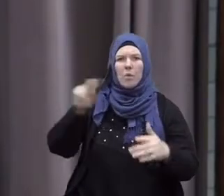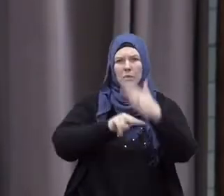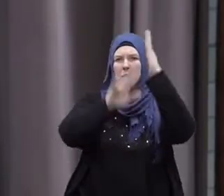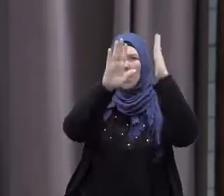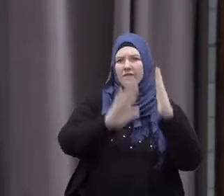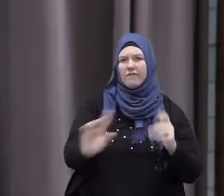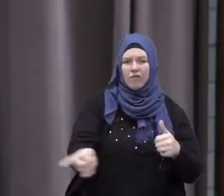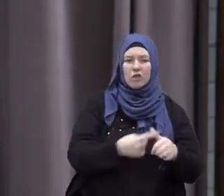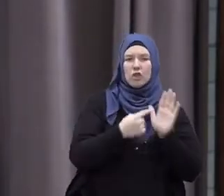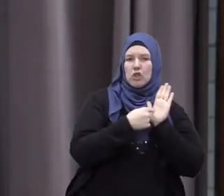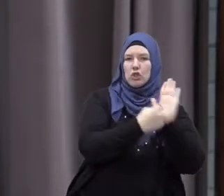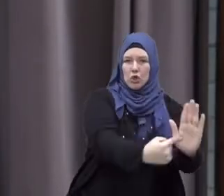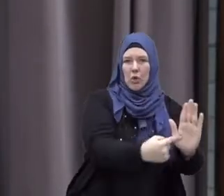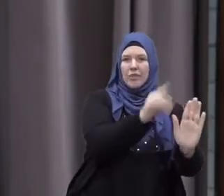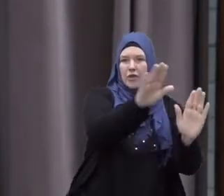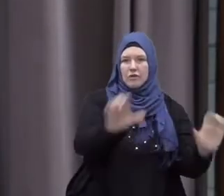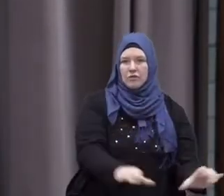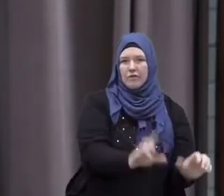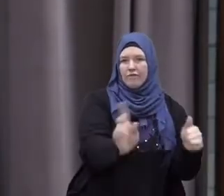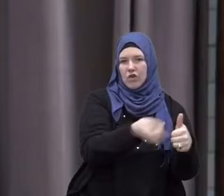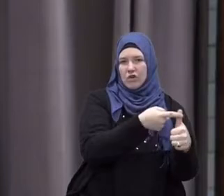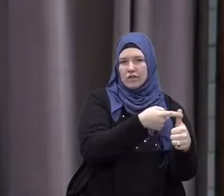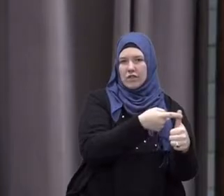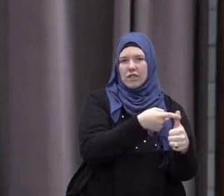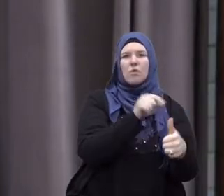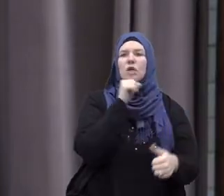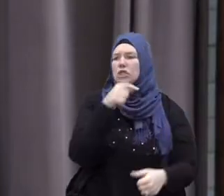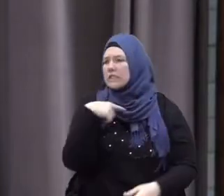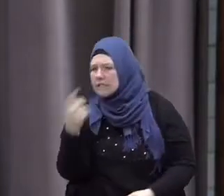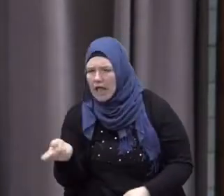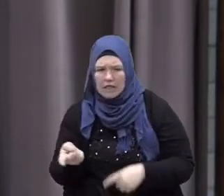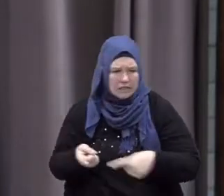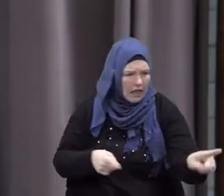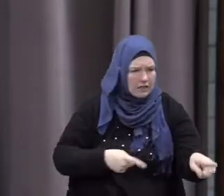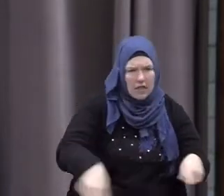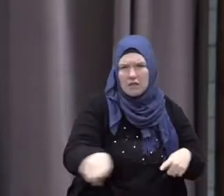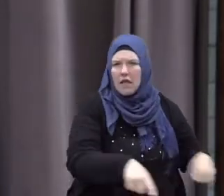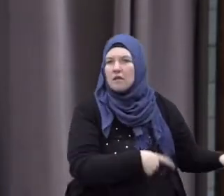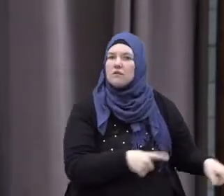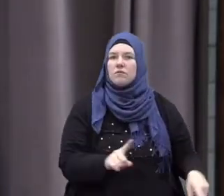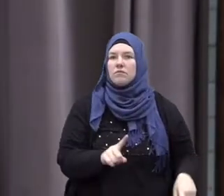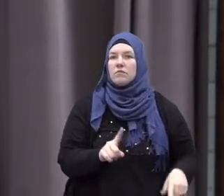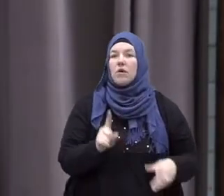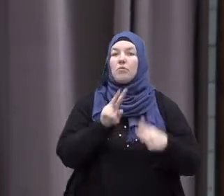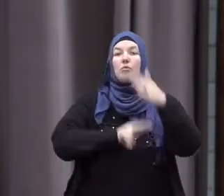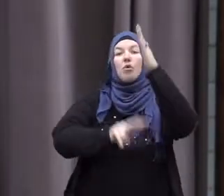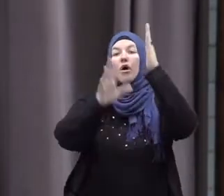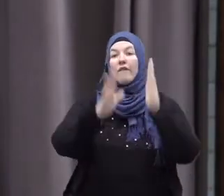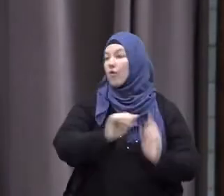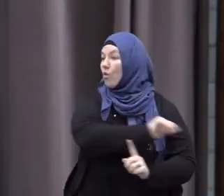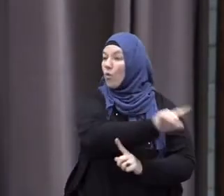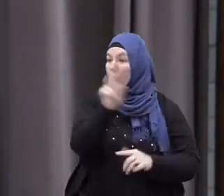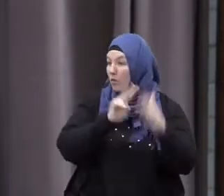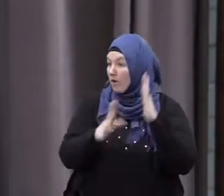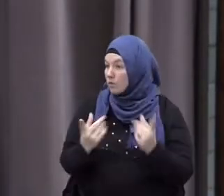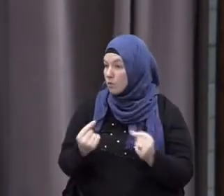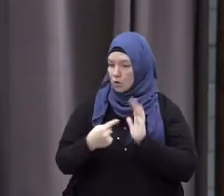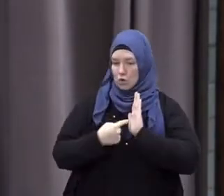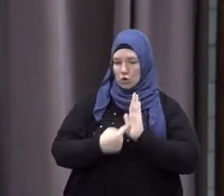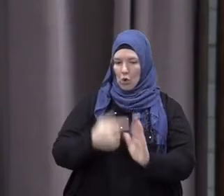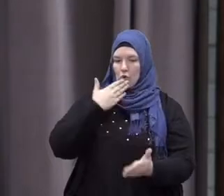by example. They were not just telling people to do things. They would lead by their own